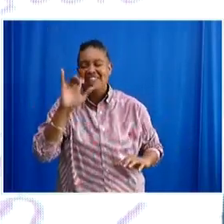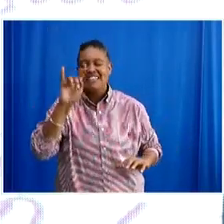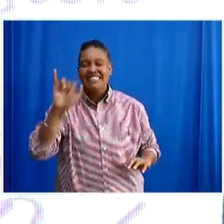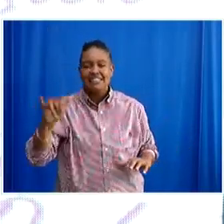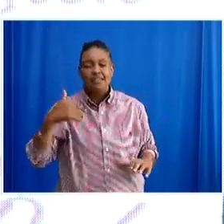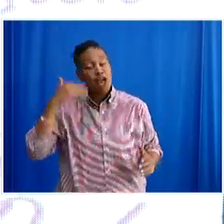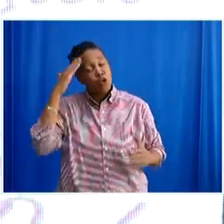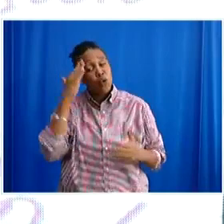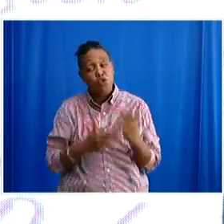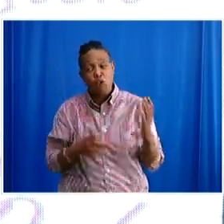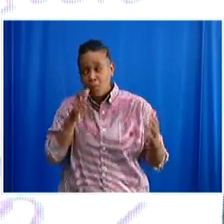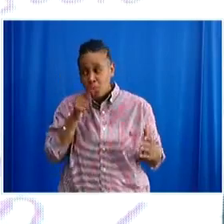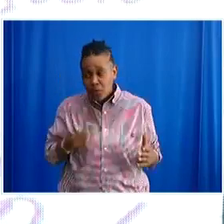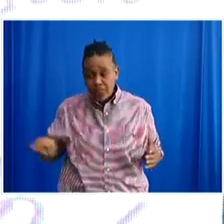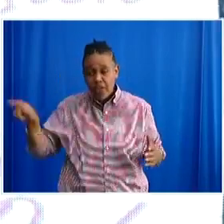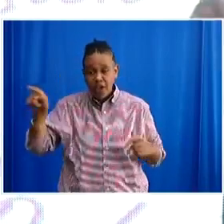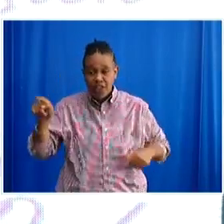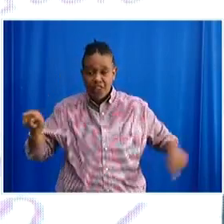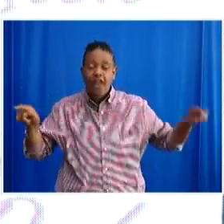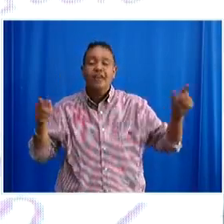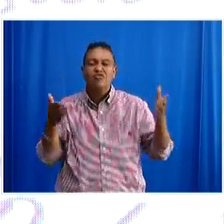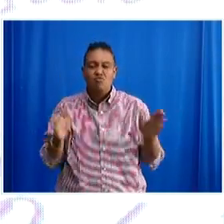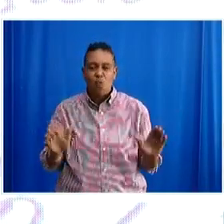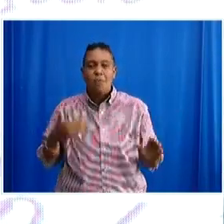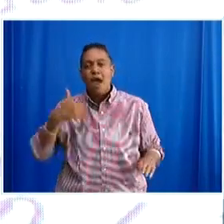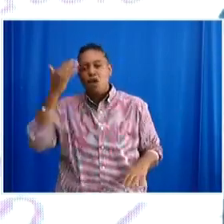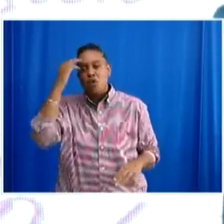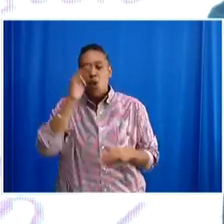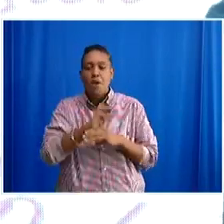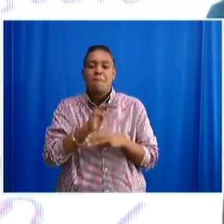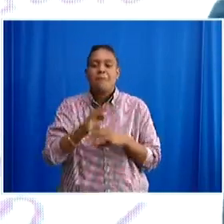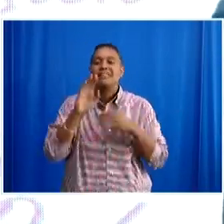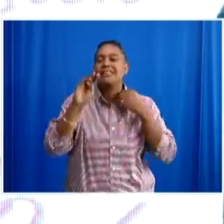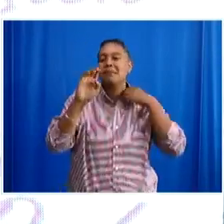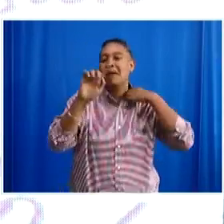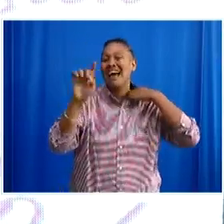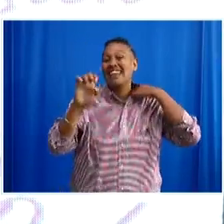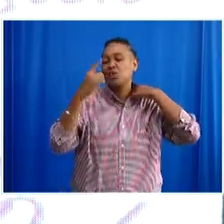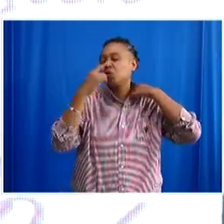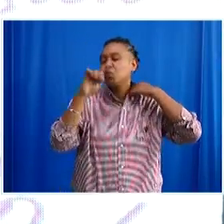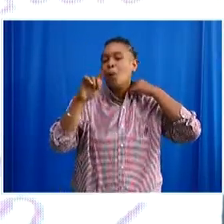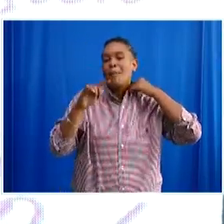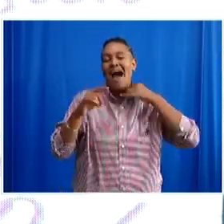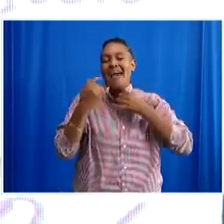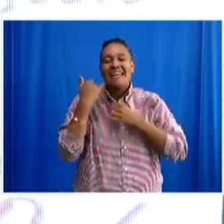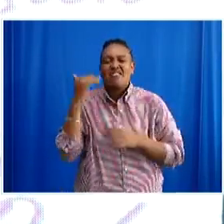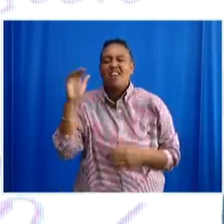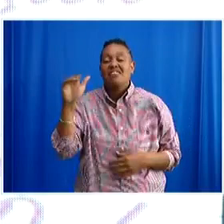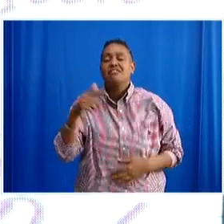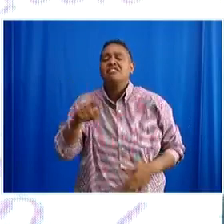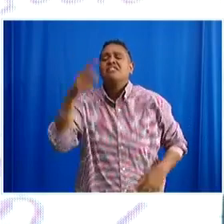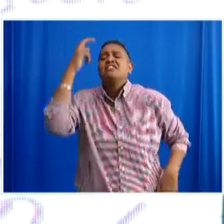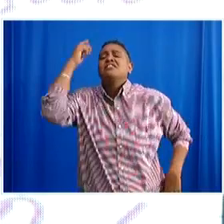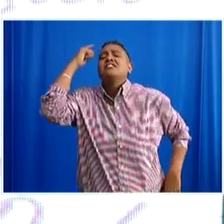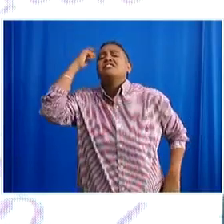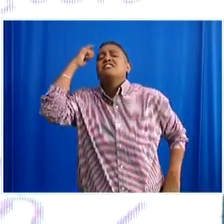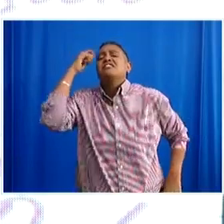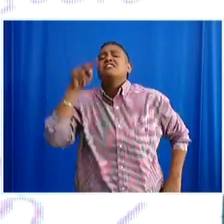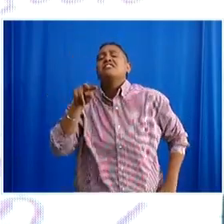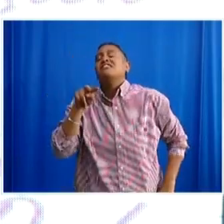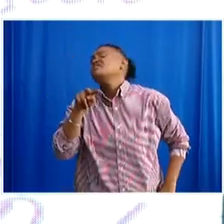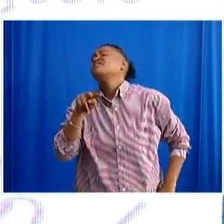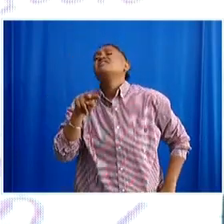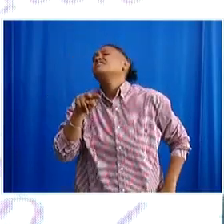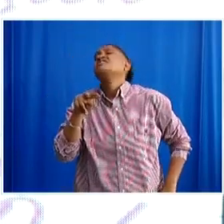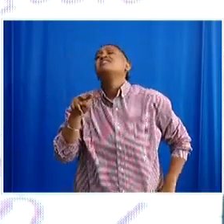in this room, yes, I know Minister McKenzie, he doesn't mind if I call his name, has been skeptical about the